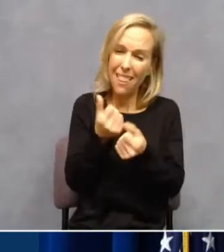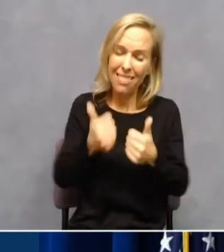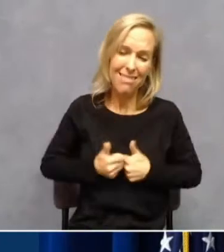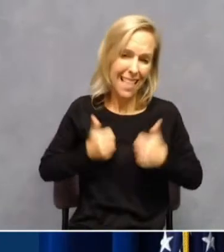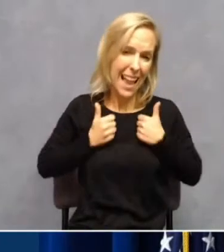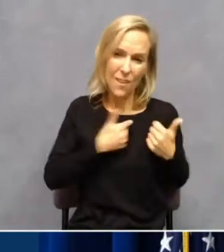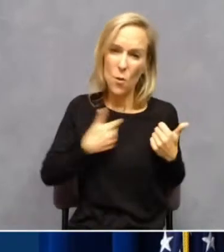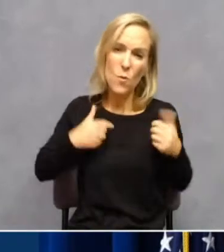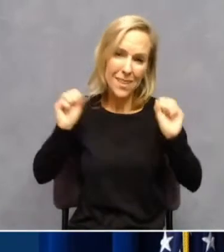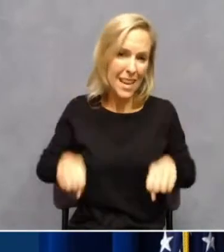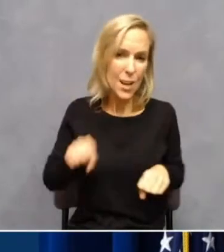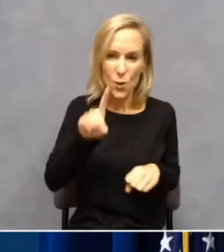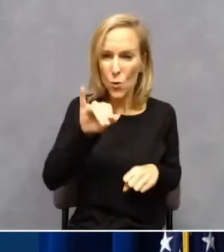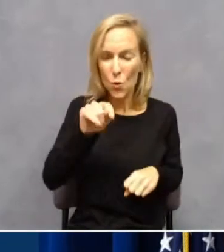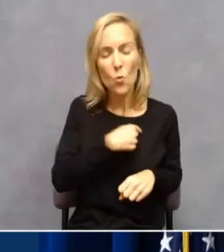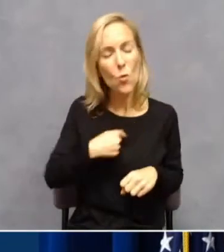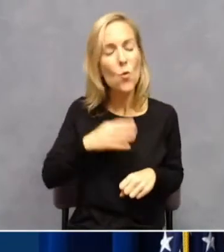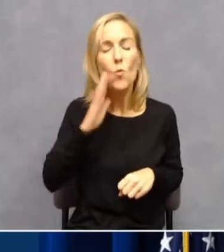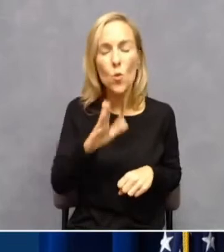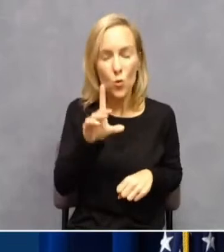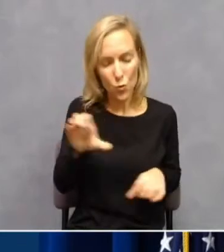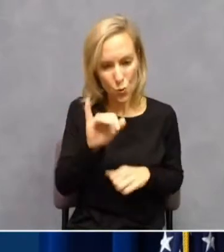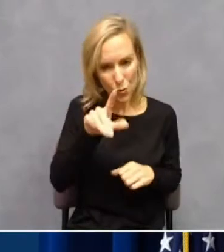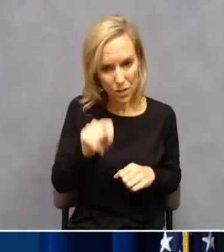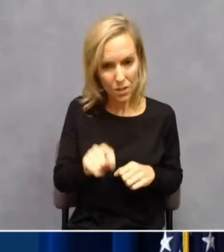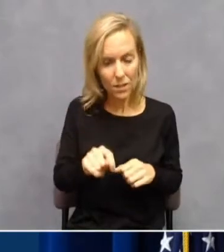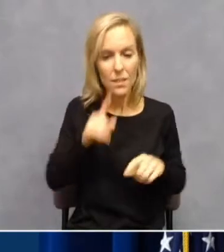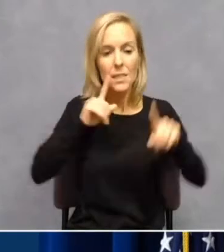do it. Our test positivity rate,